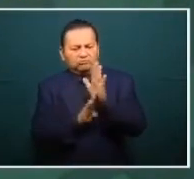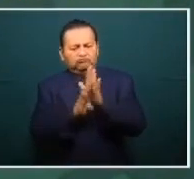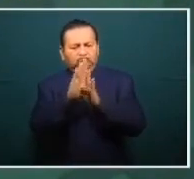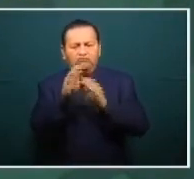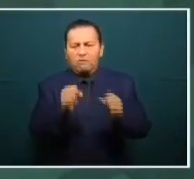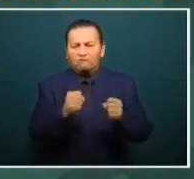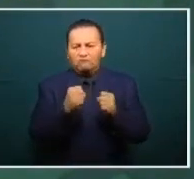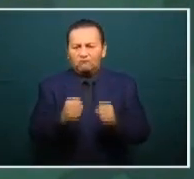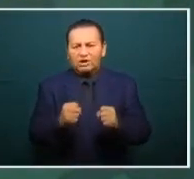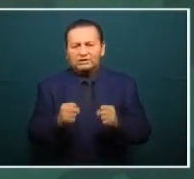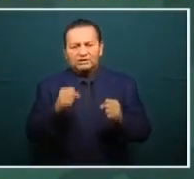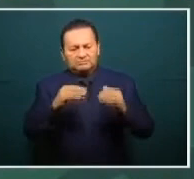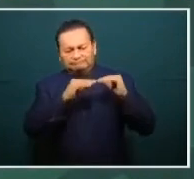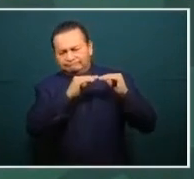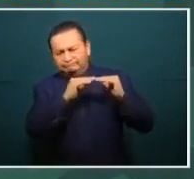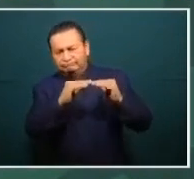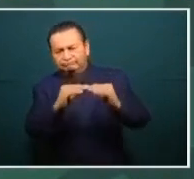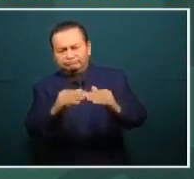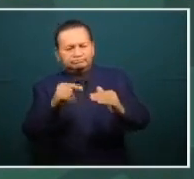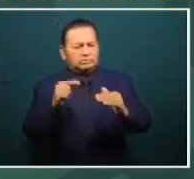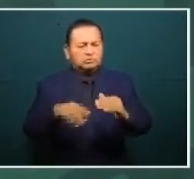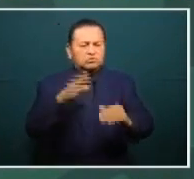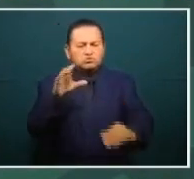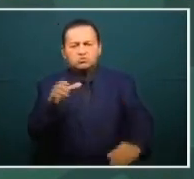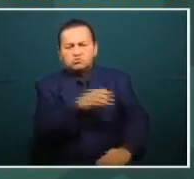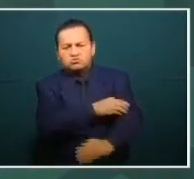that the economy of Mexico is strong